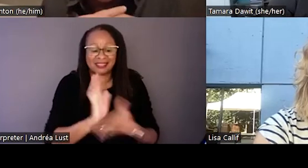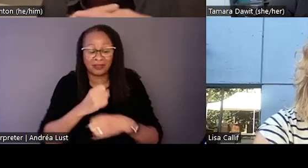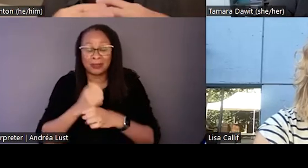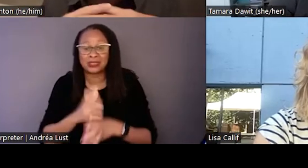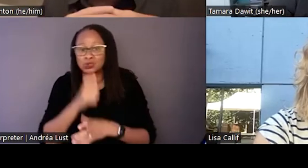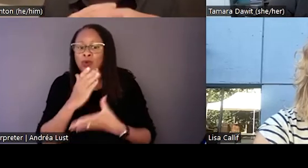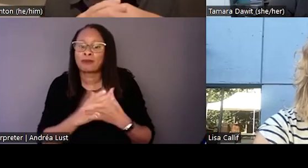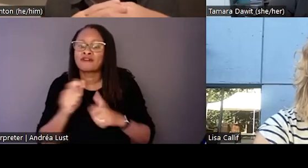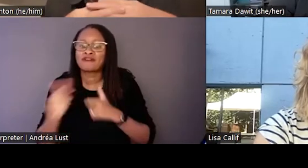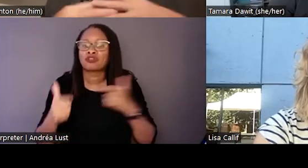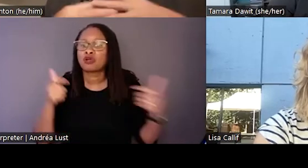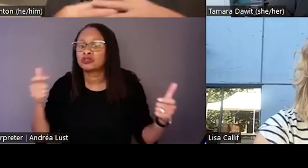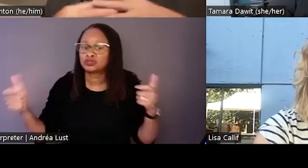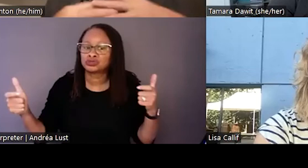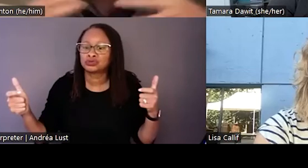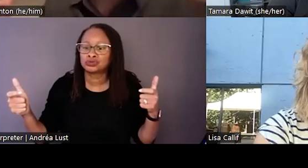of a larger